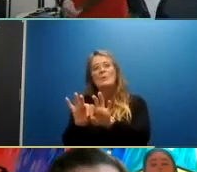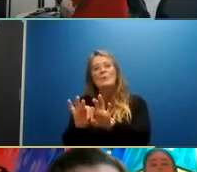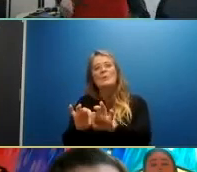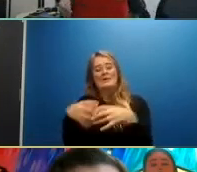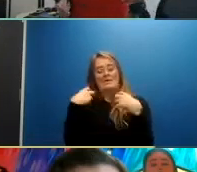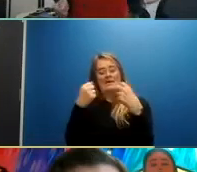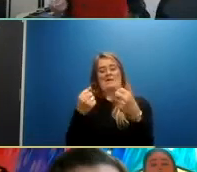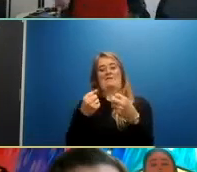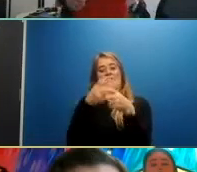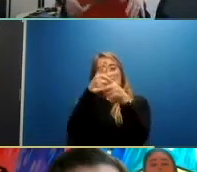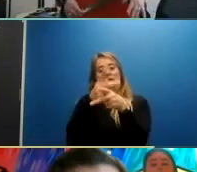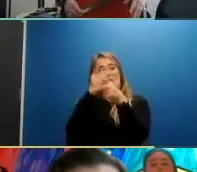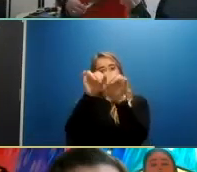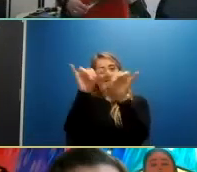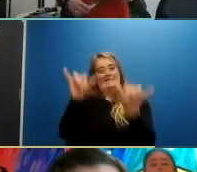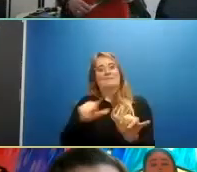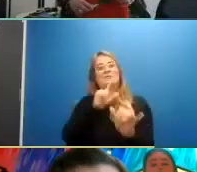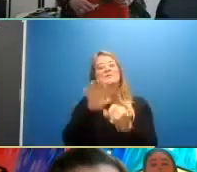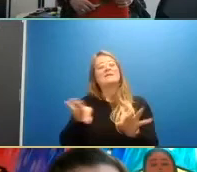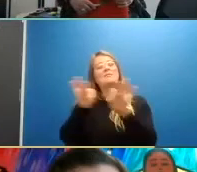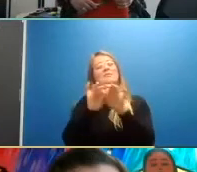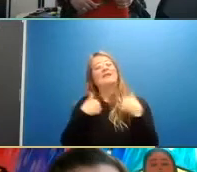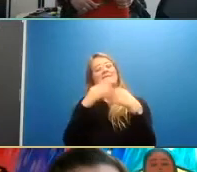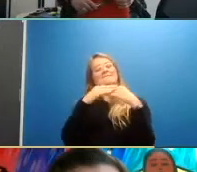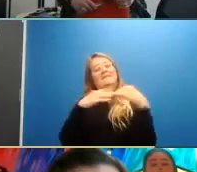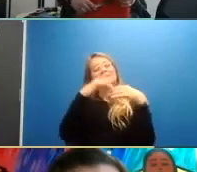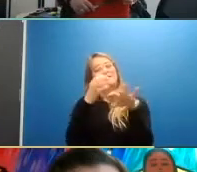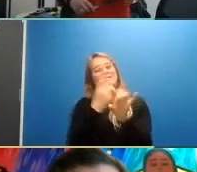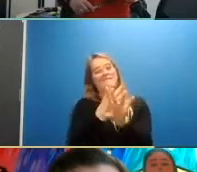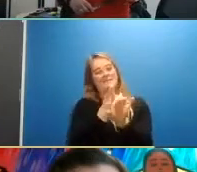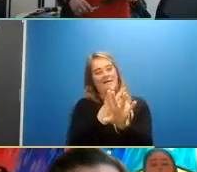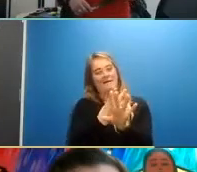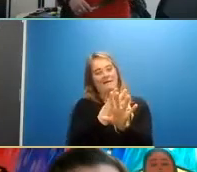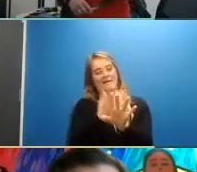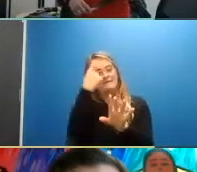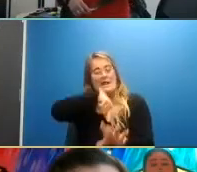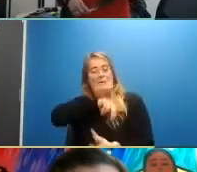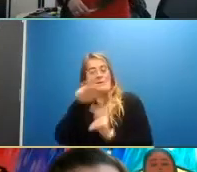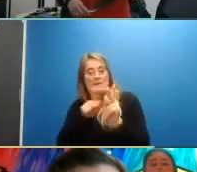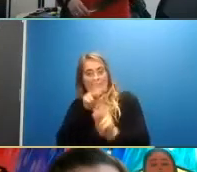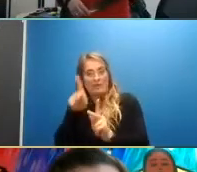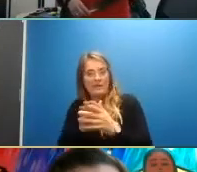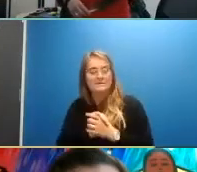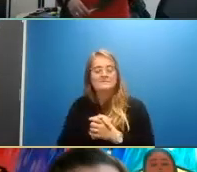is having our Indigenous input for our people. And I think that elders play such